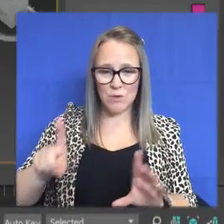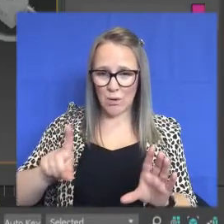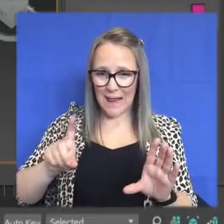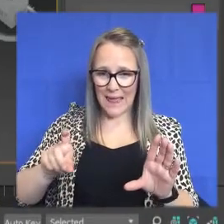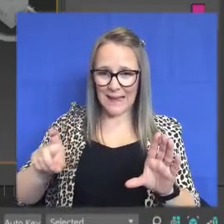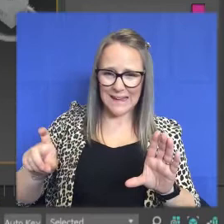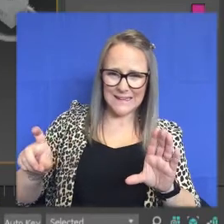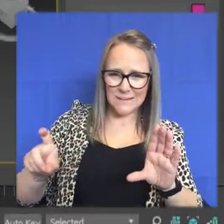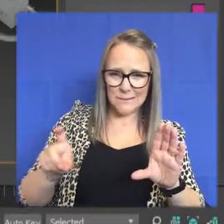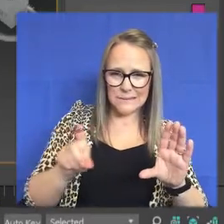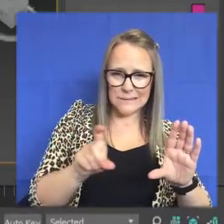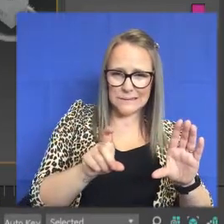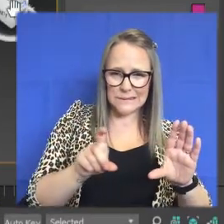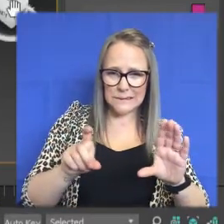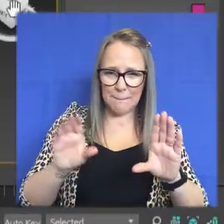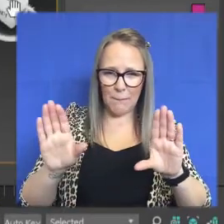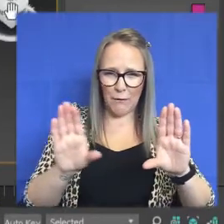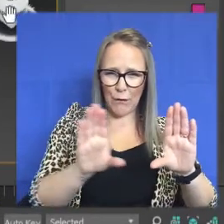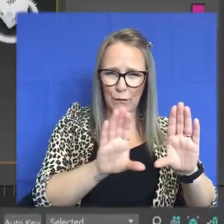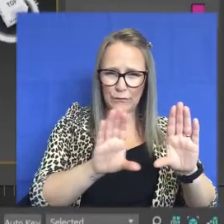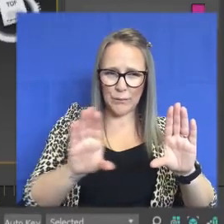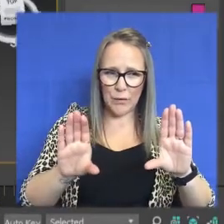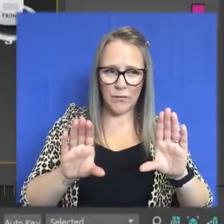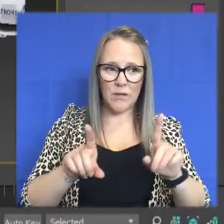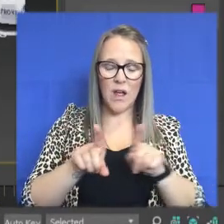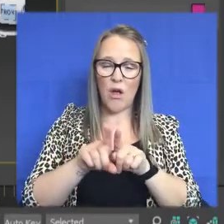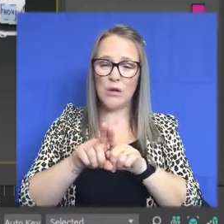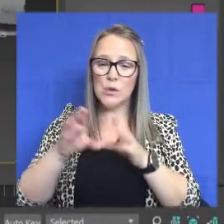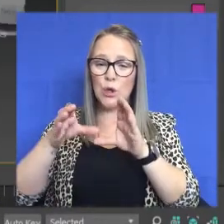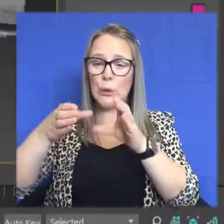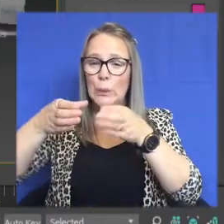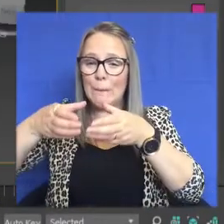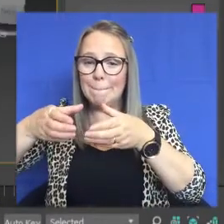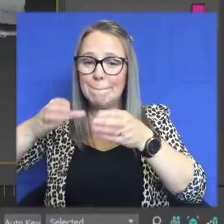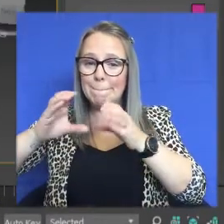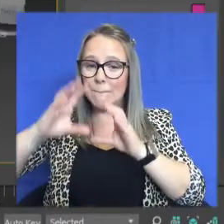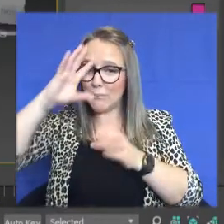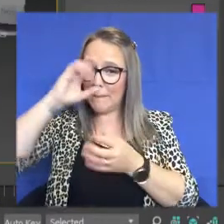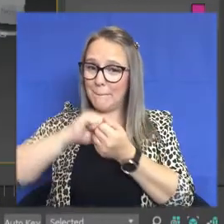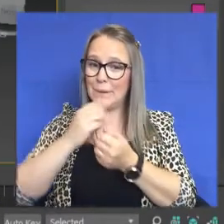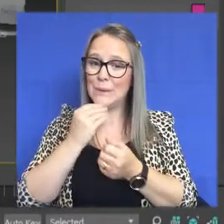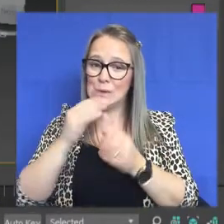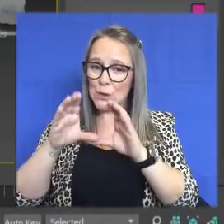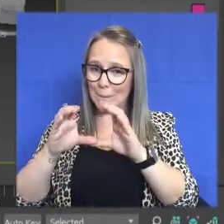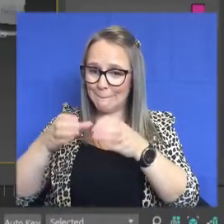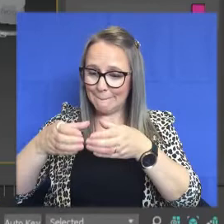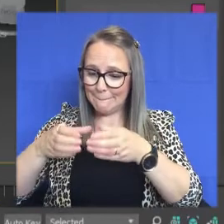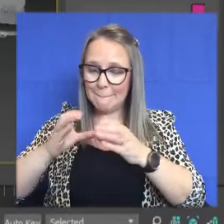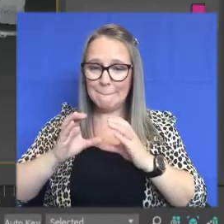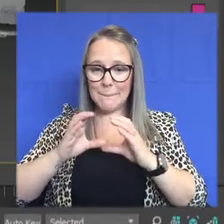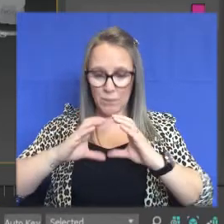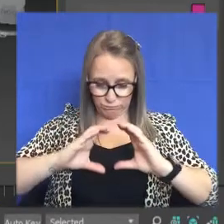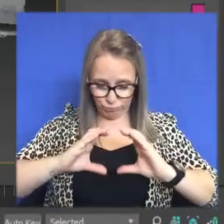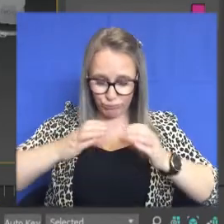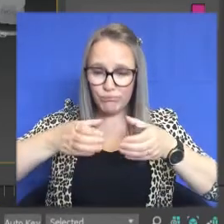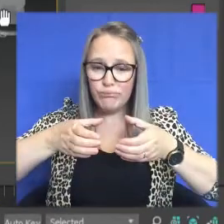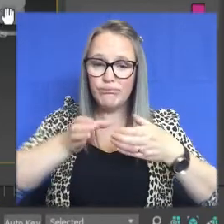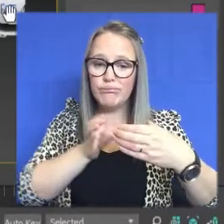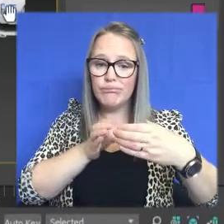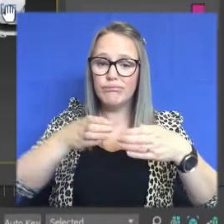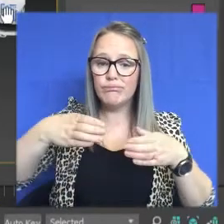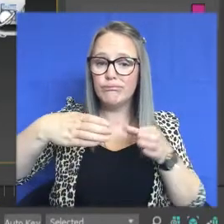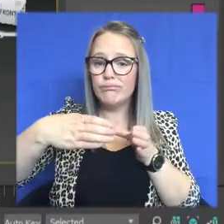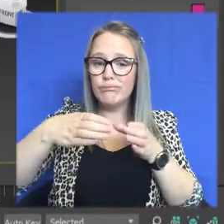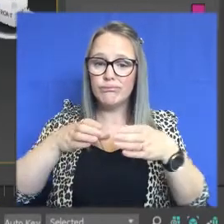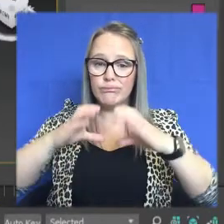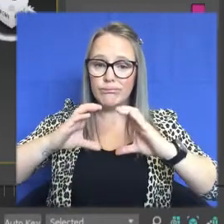to left click and drag and manipulate it. And of course we can still use the steering cubes to change the perspective. Because we're just working with a cube, we don't have